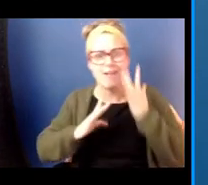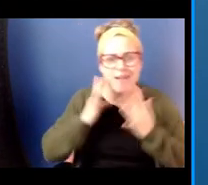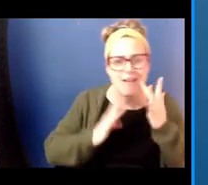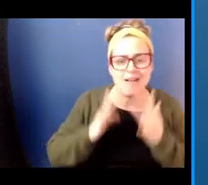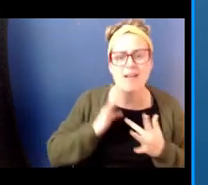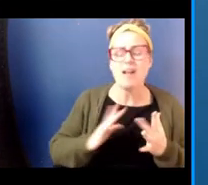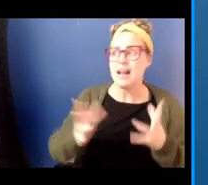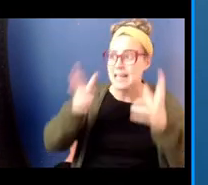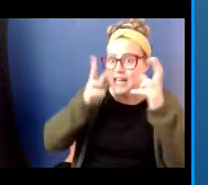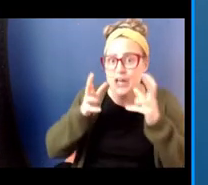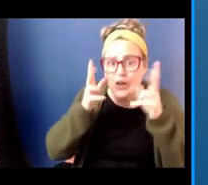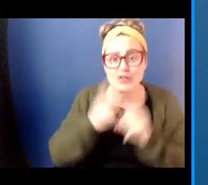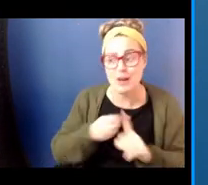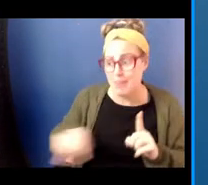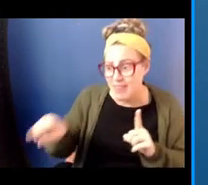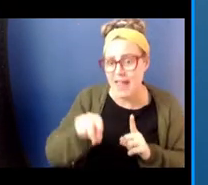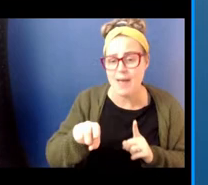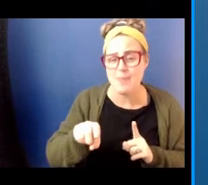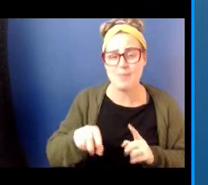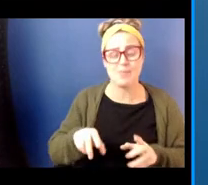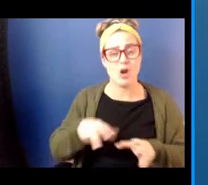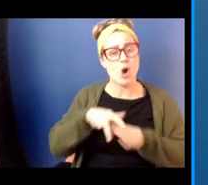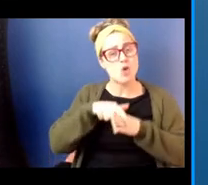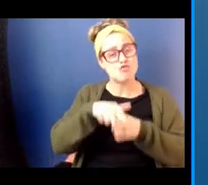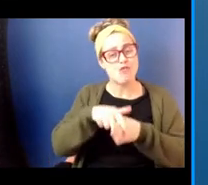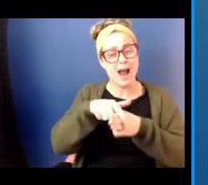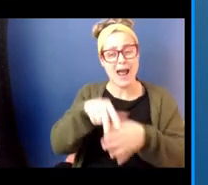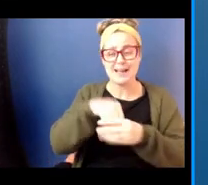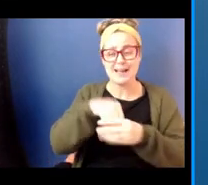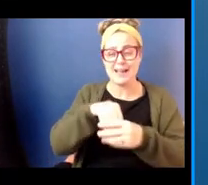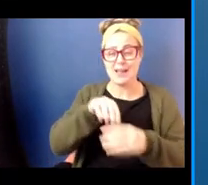I know she had one last night she went to the ball